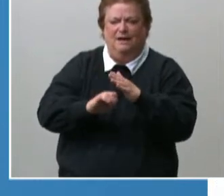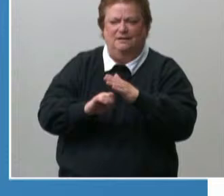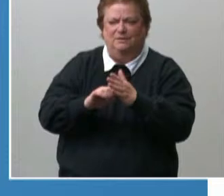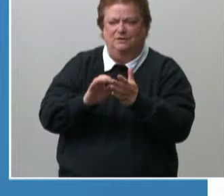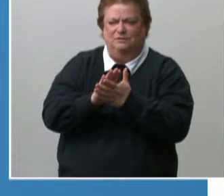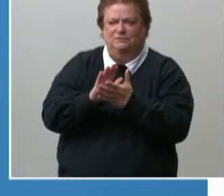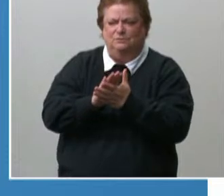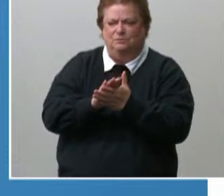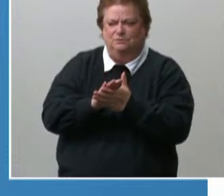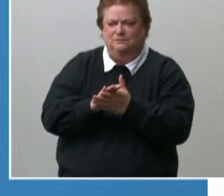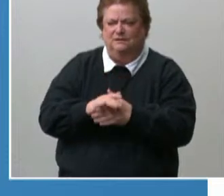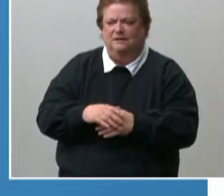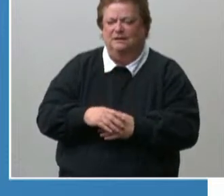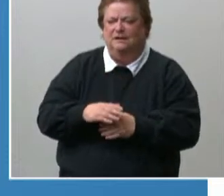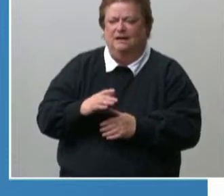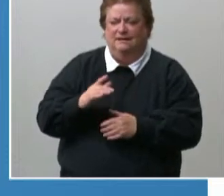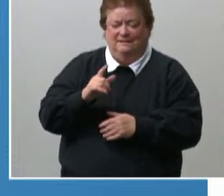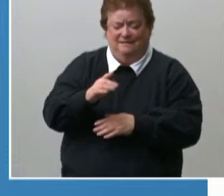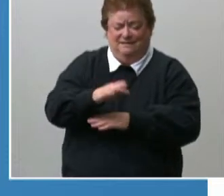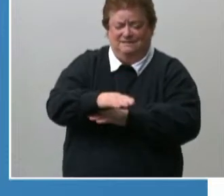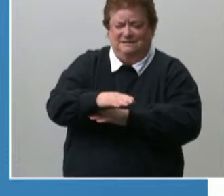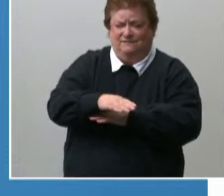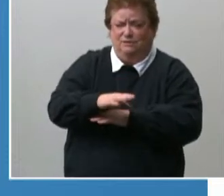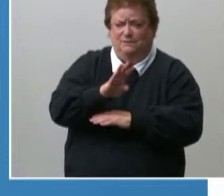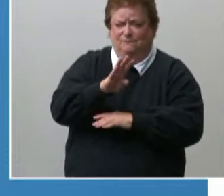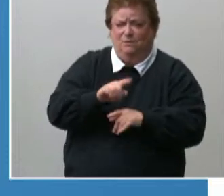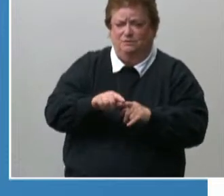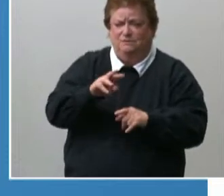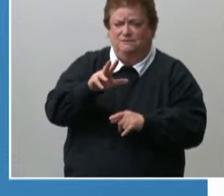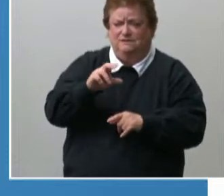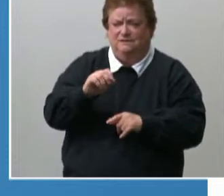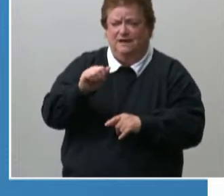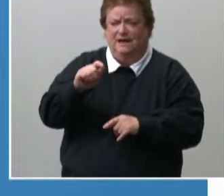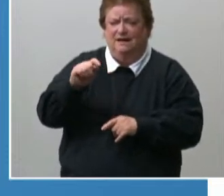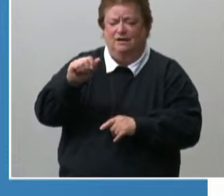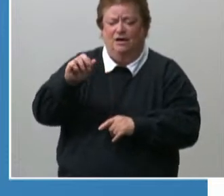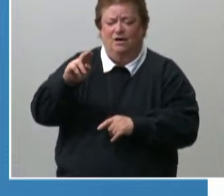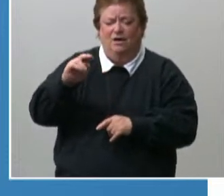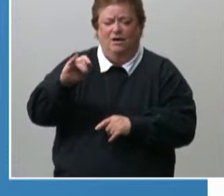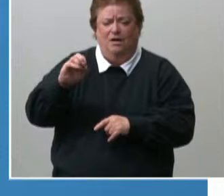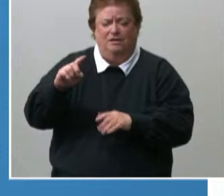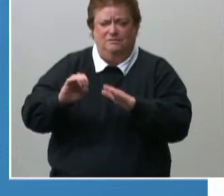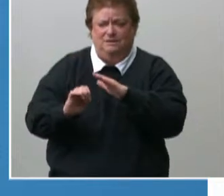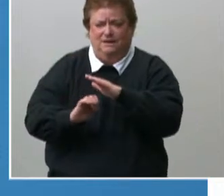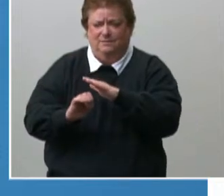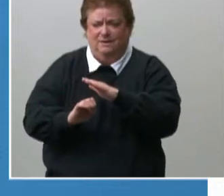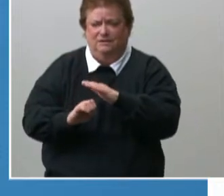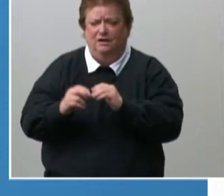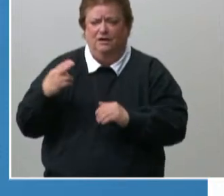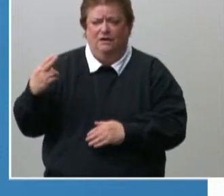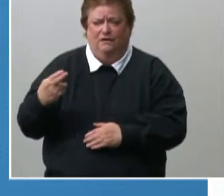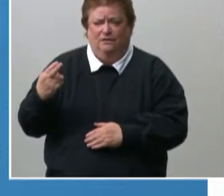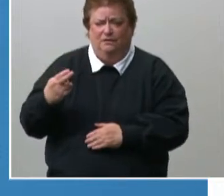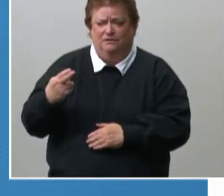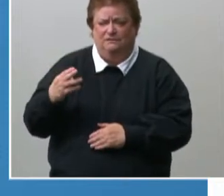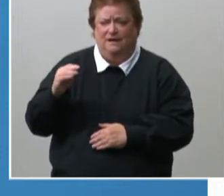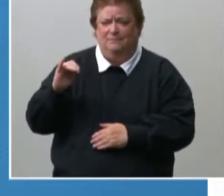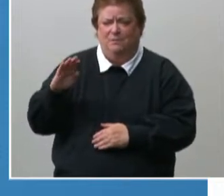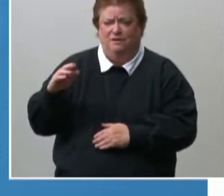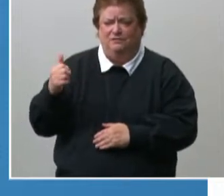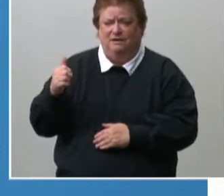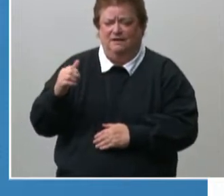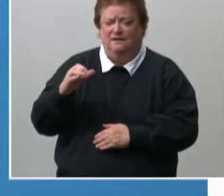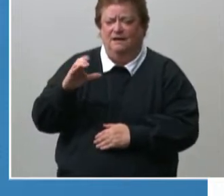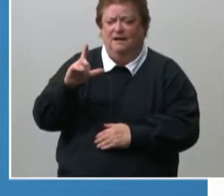March. Later this afternoon from 4 to 6:30, we'll be at Arnold Elementary School. Thursday, March 10th,